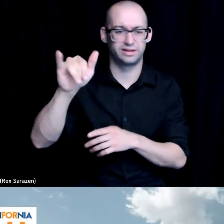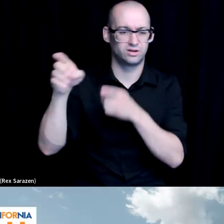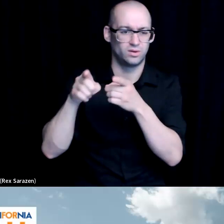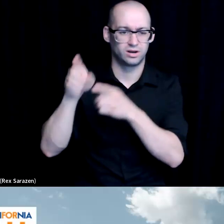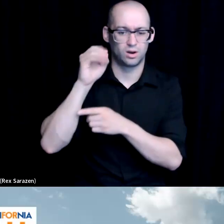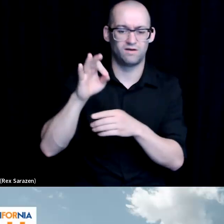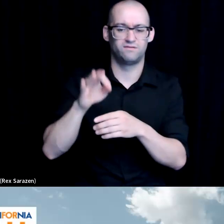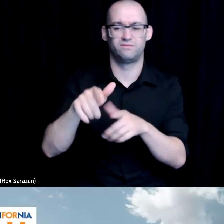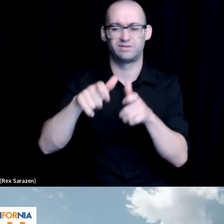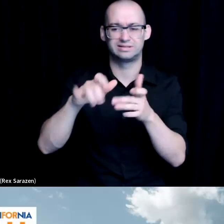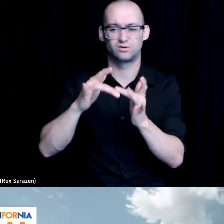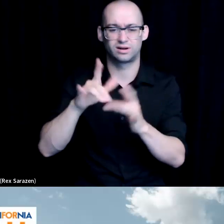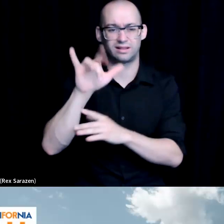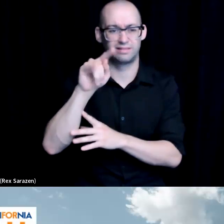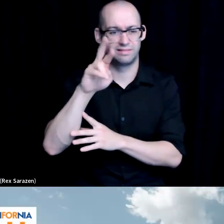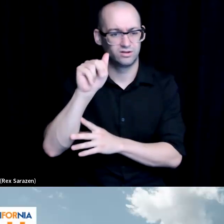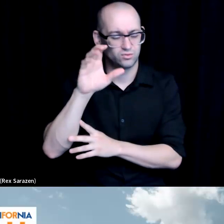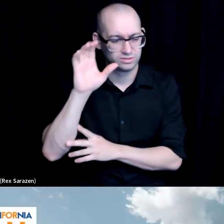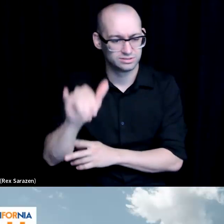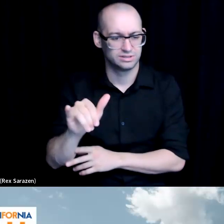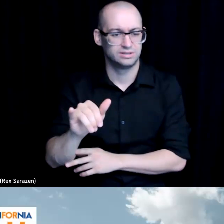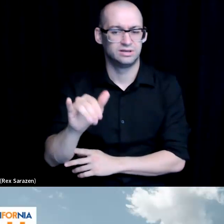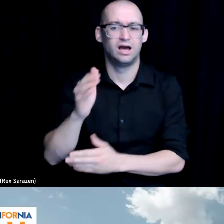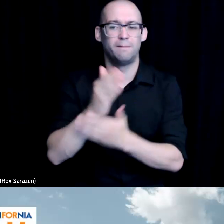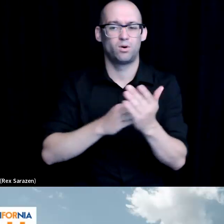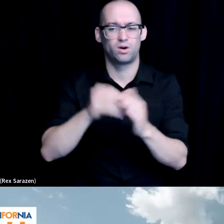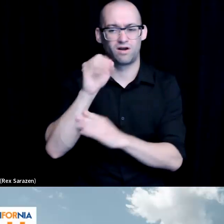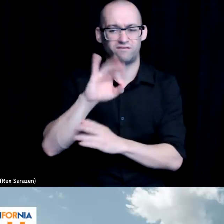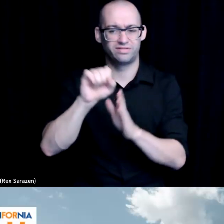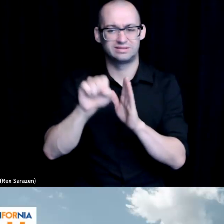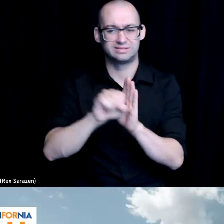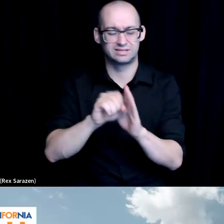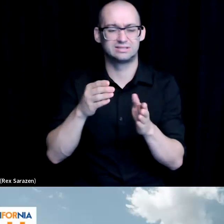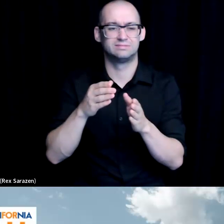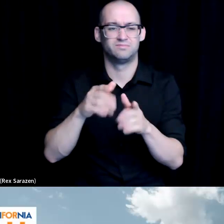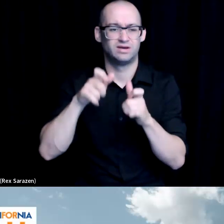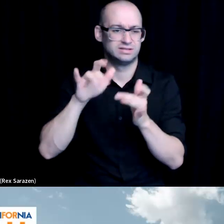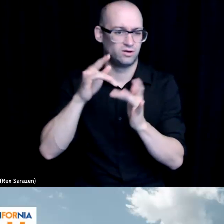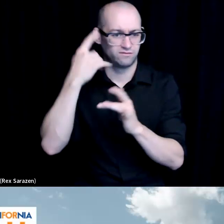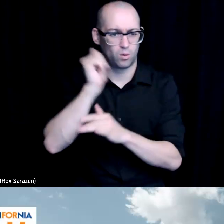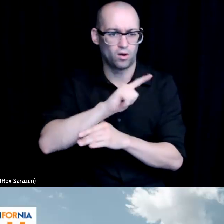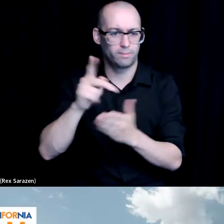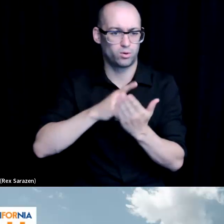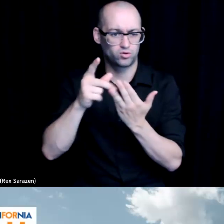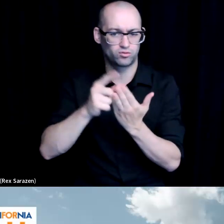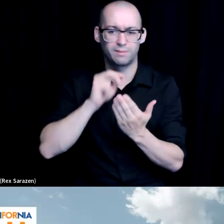so that's, part of the state's Broadband for All program, as Anne kind of teed up and